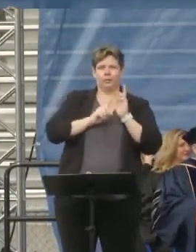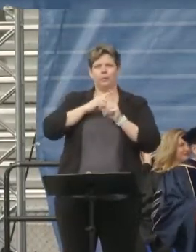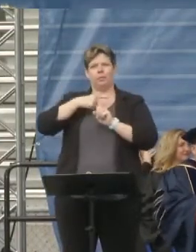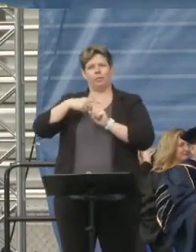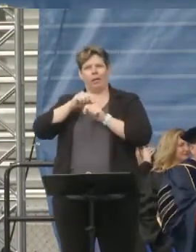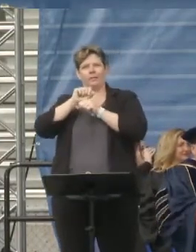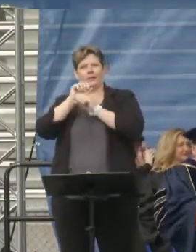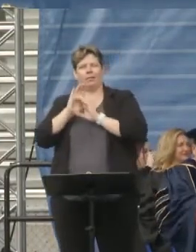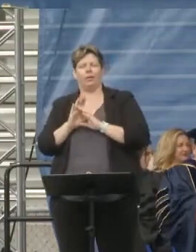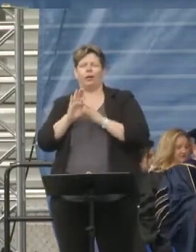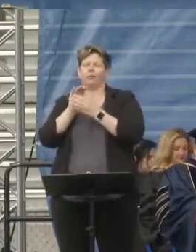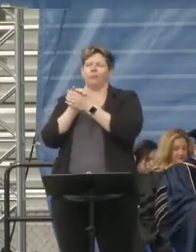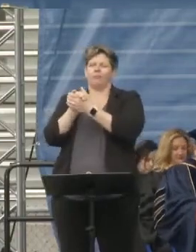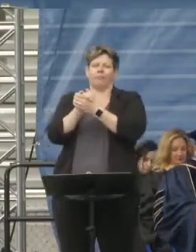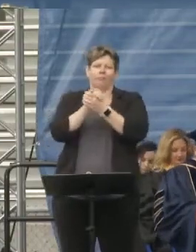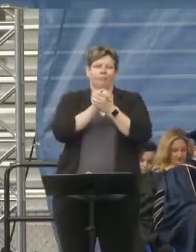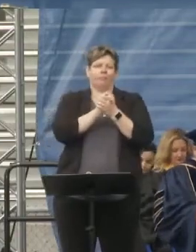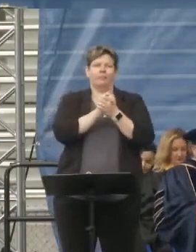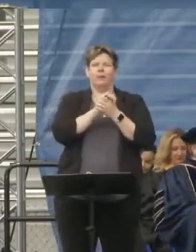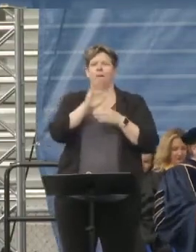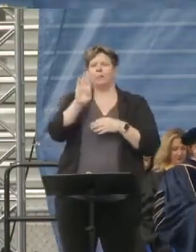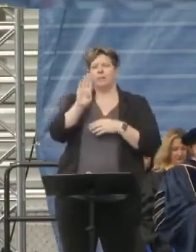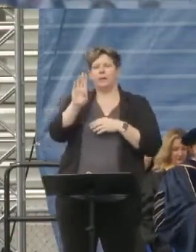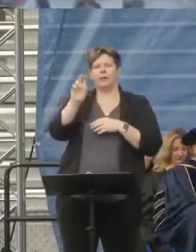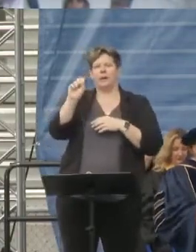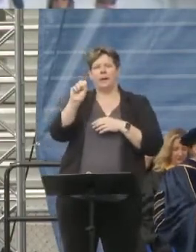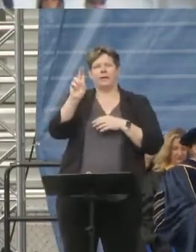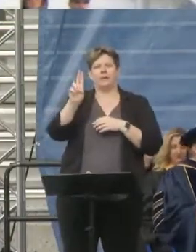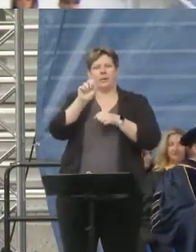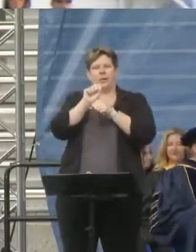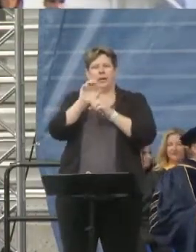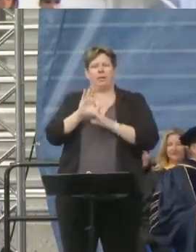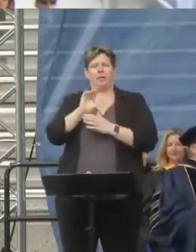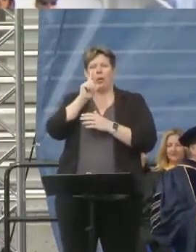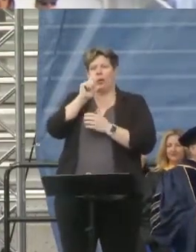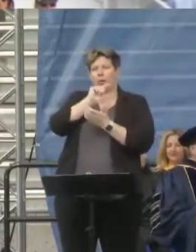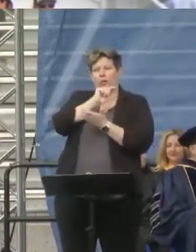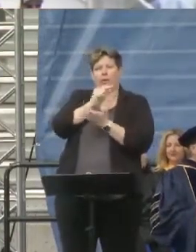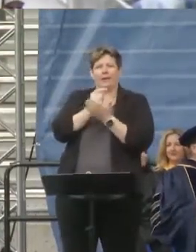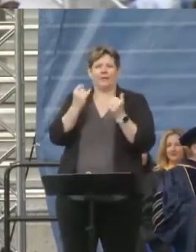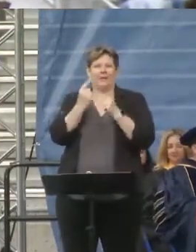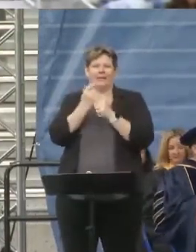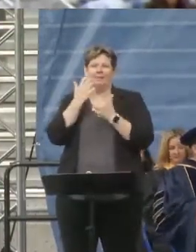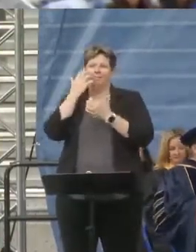employee. Congratulations to our Boise State employee graduates.